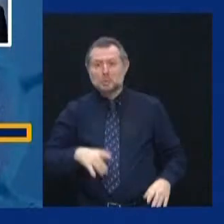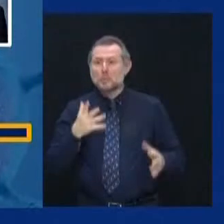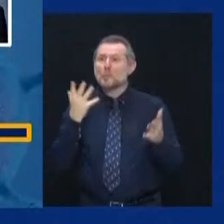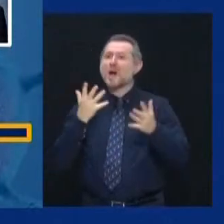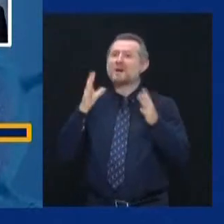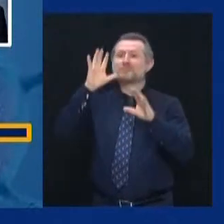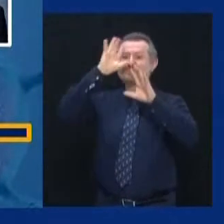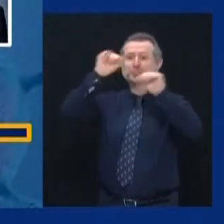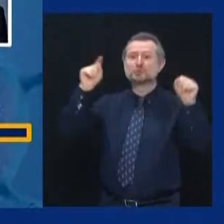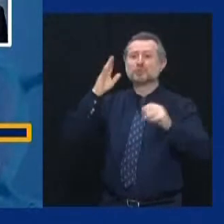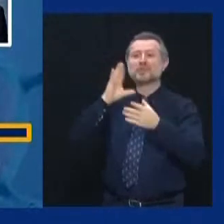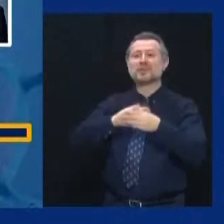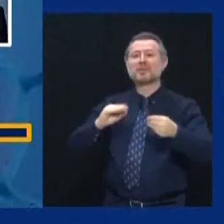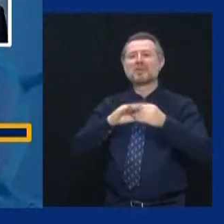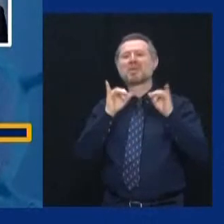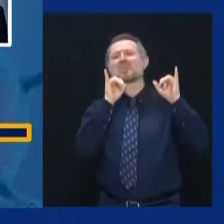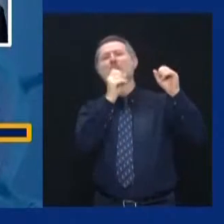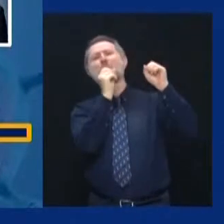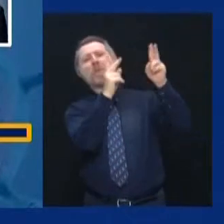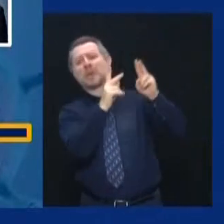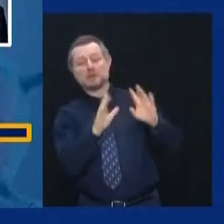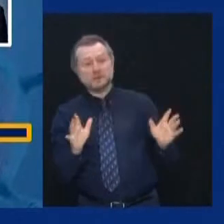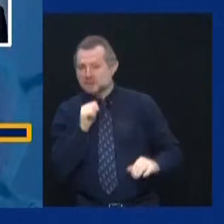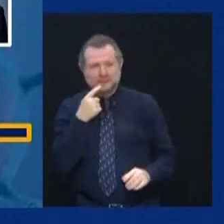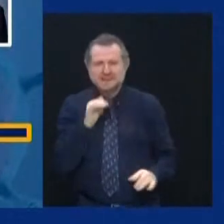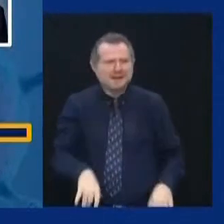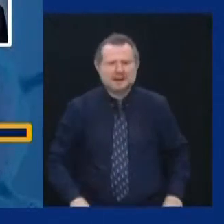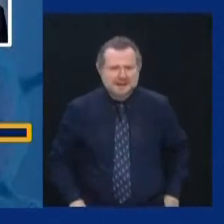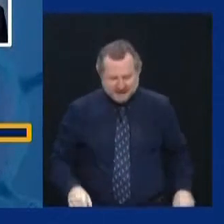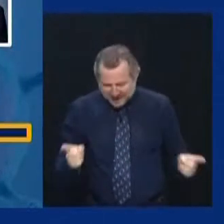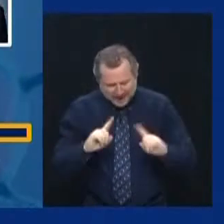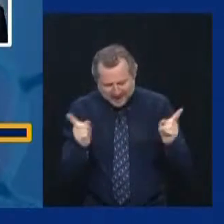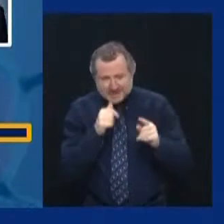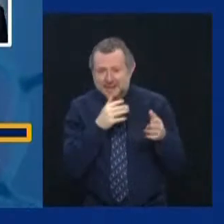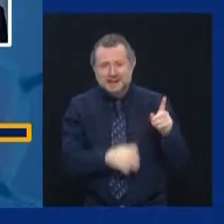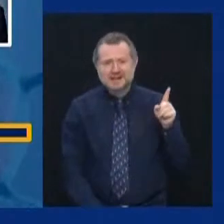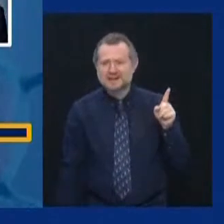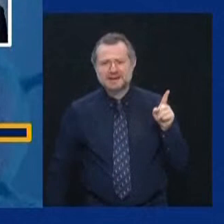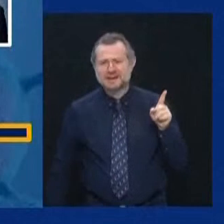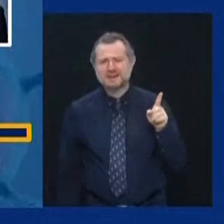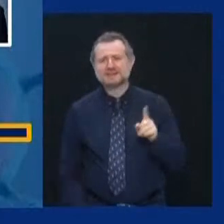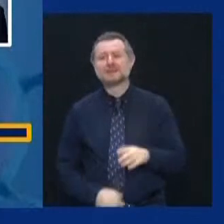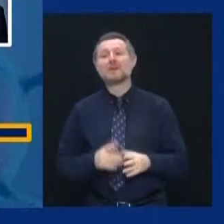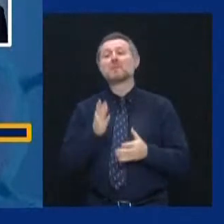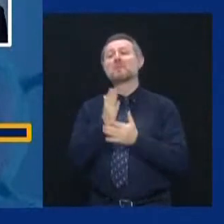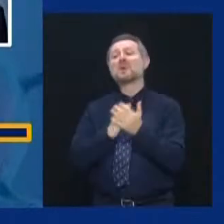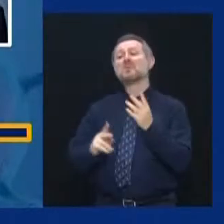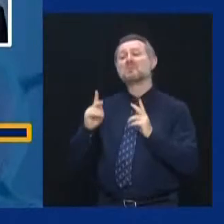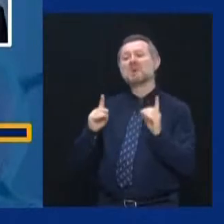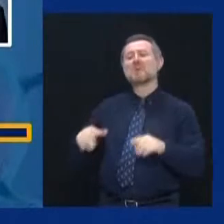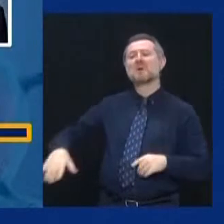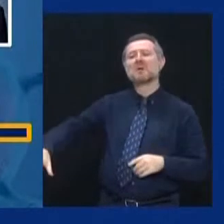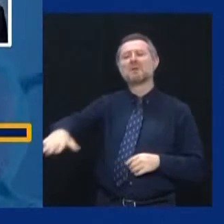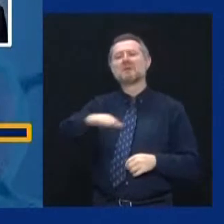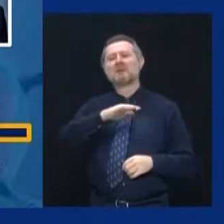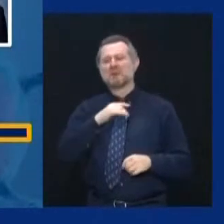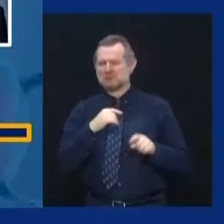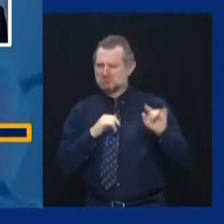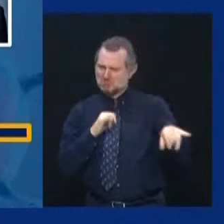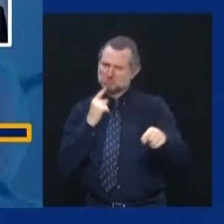is okay. None. Are there hate mongers who say, yeah, that's